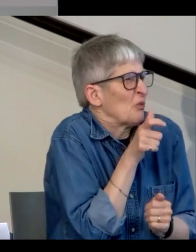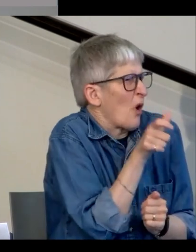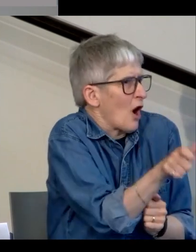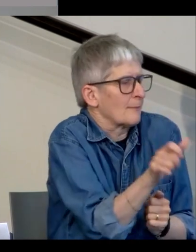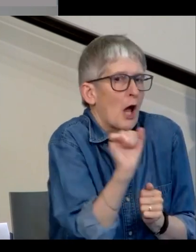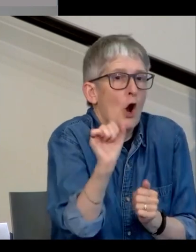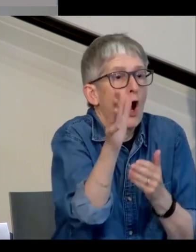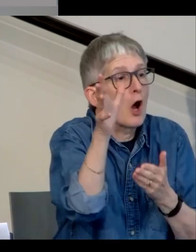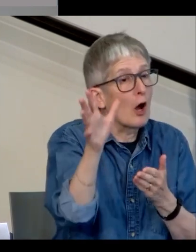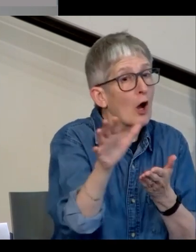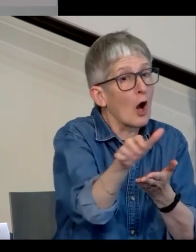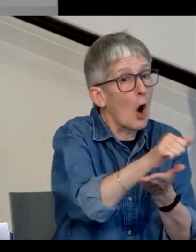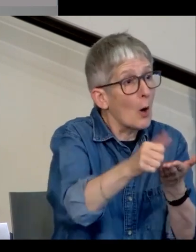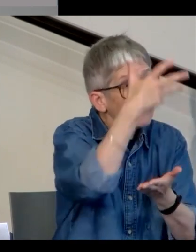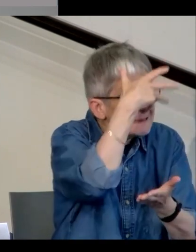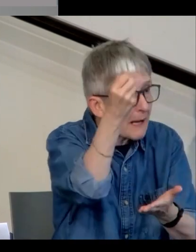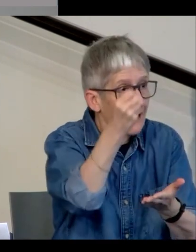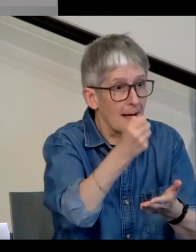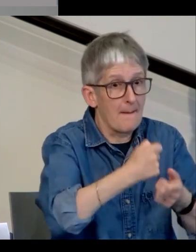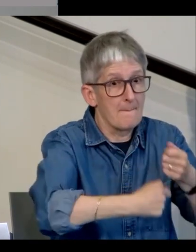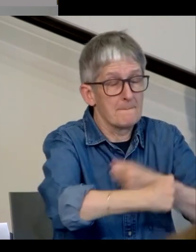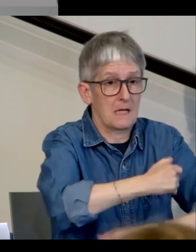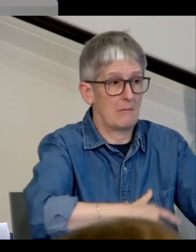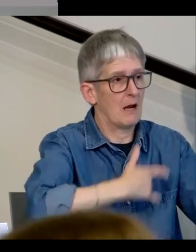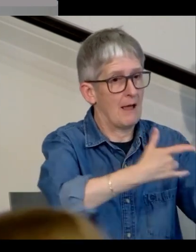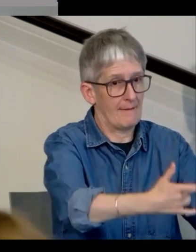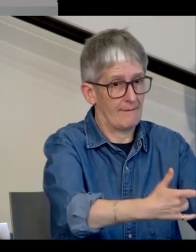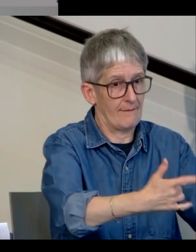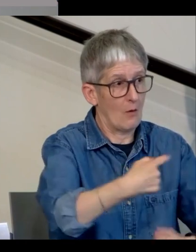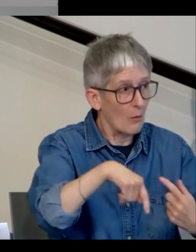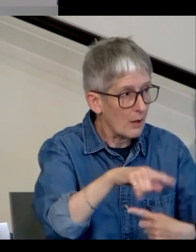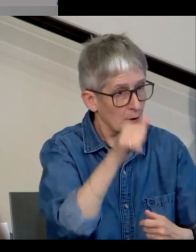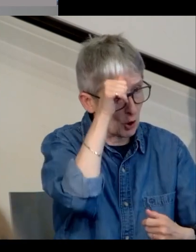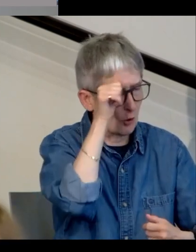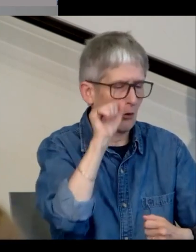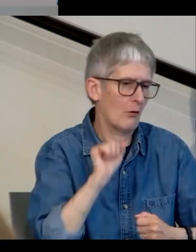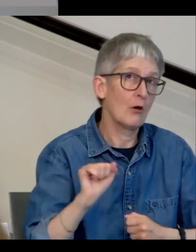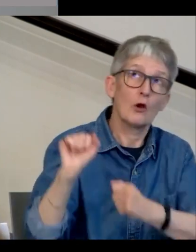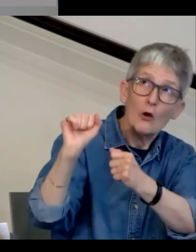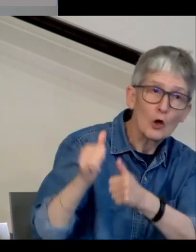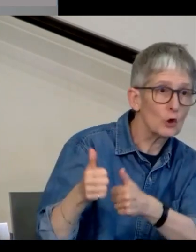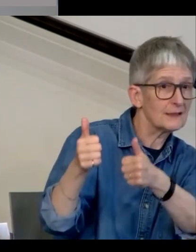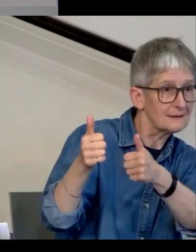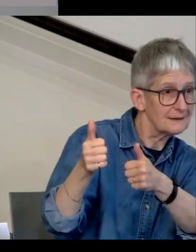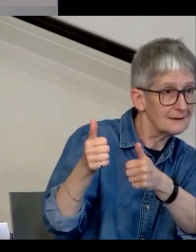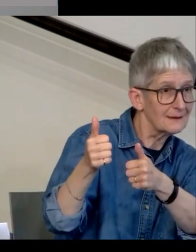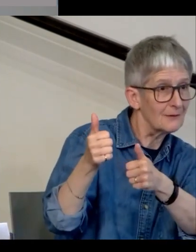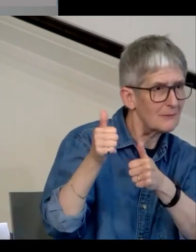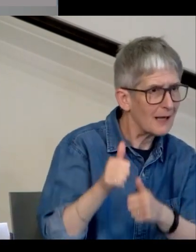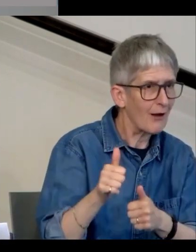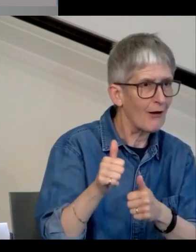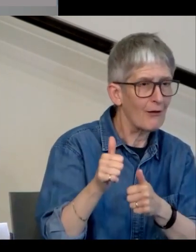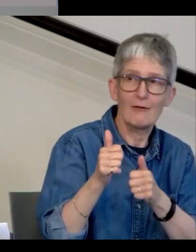Holy Spirit will make it alive. That we may know your goodness. That we may encounter